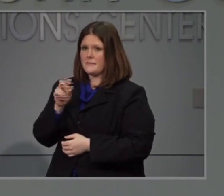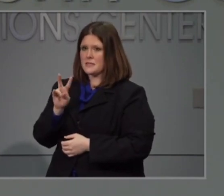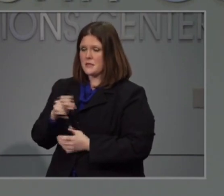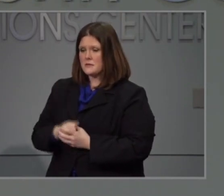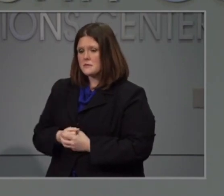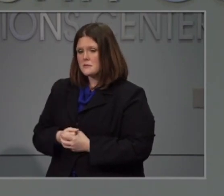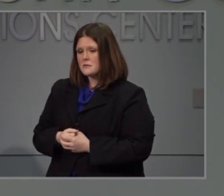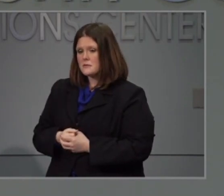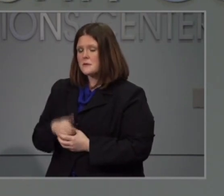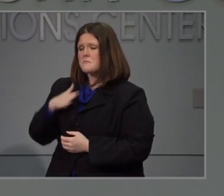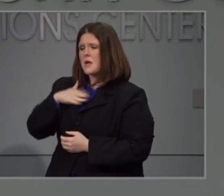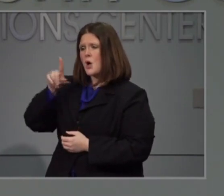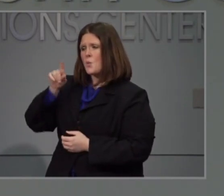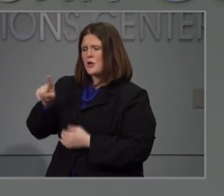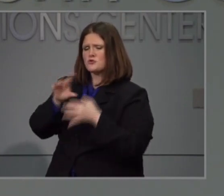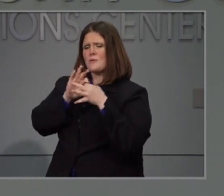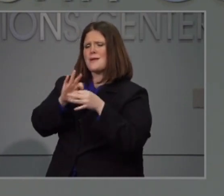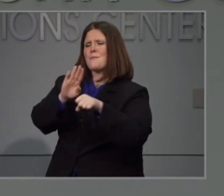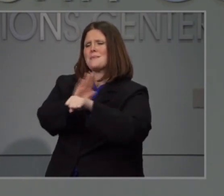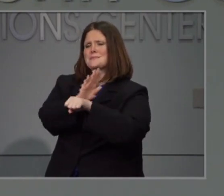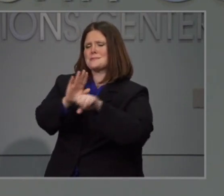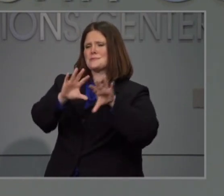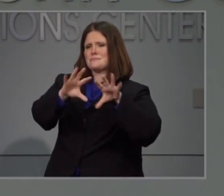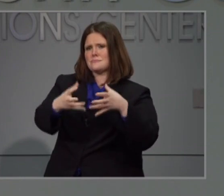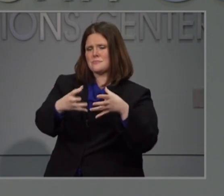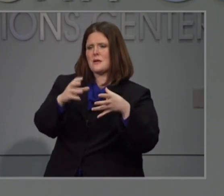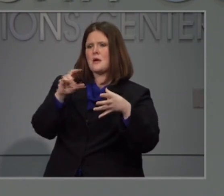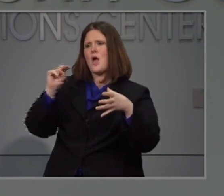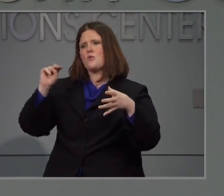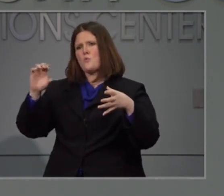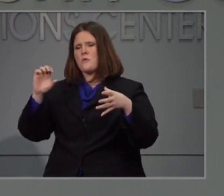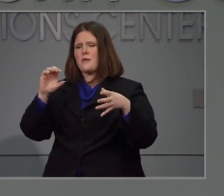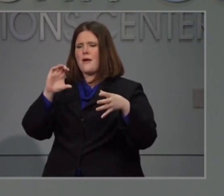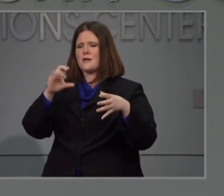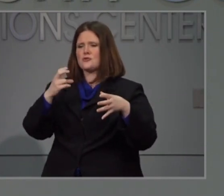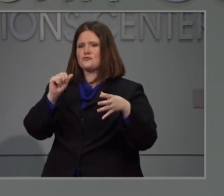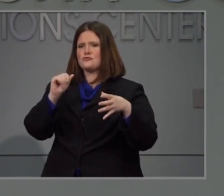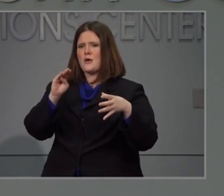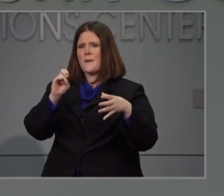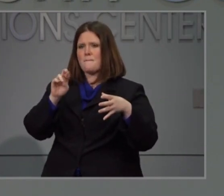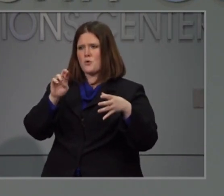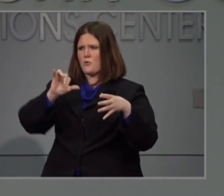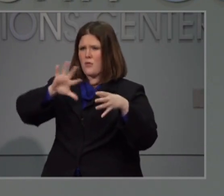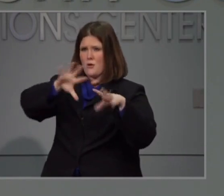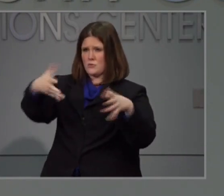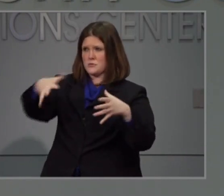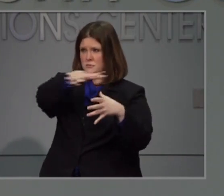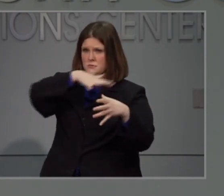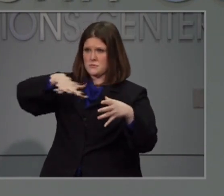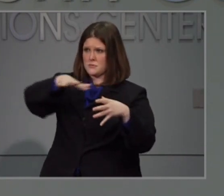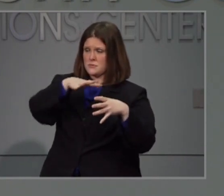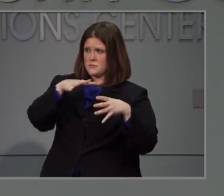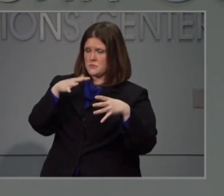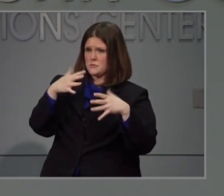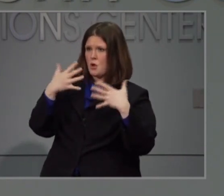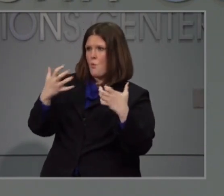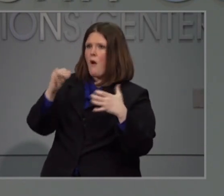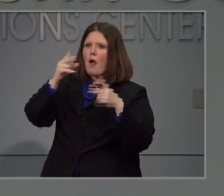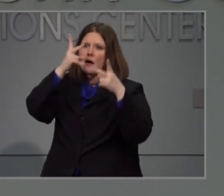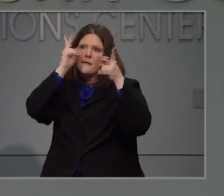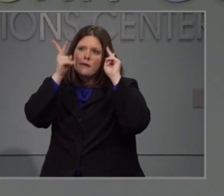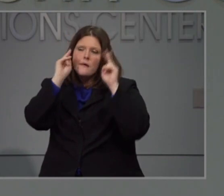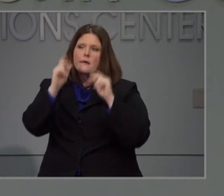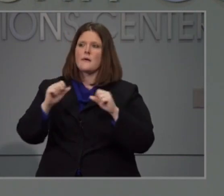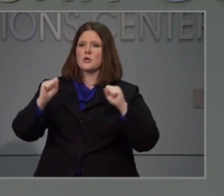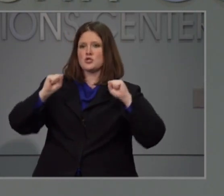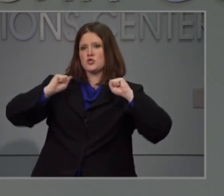to business owners and even groups like the North Carolina Chamber who would like to see businesses like salons